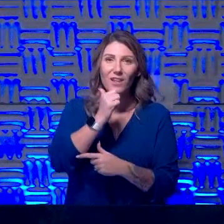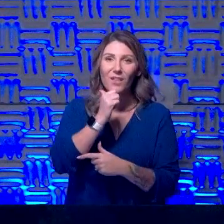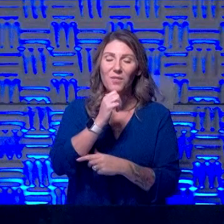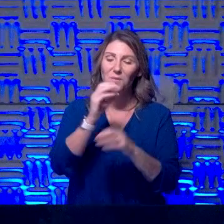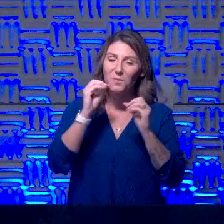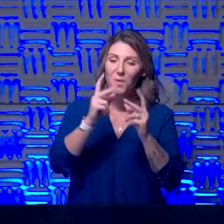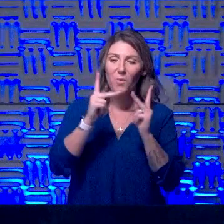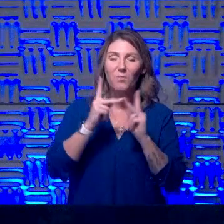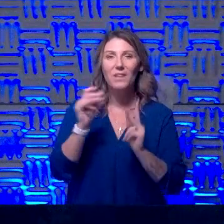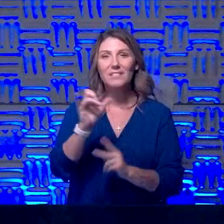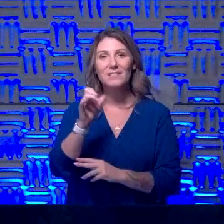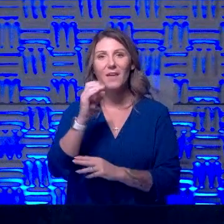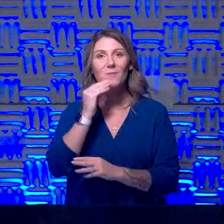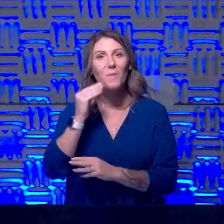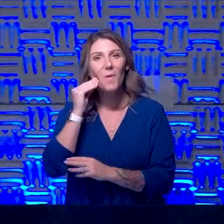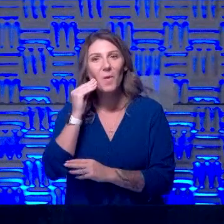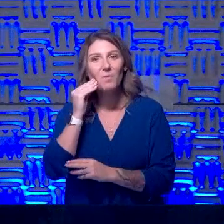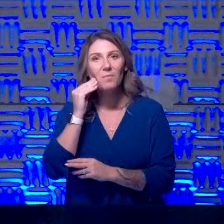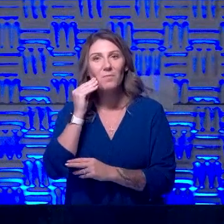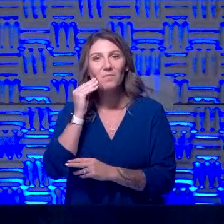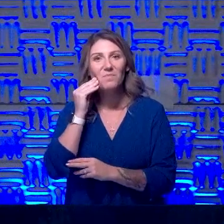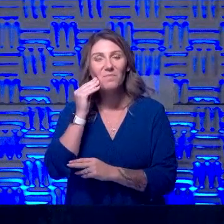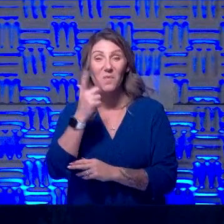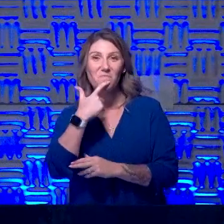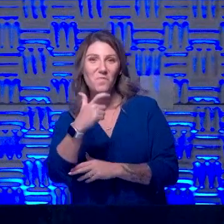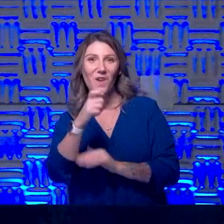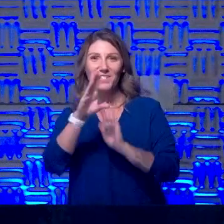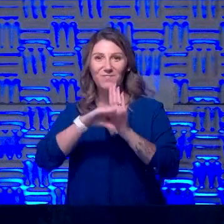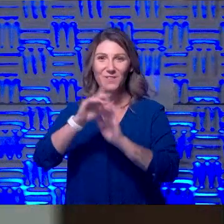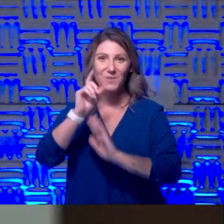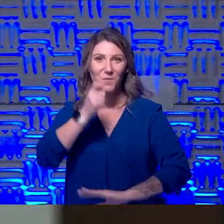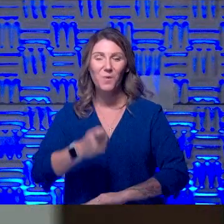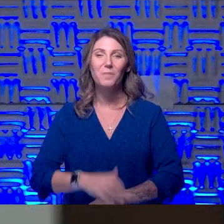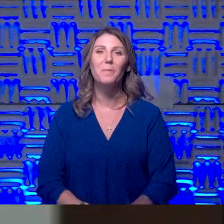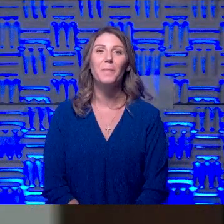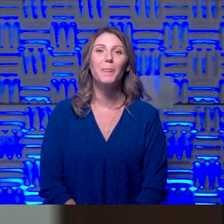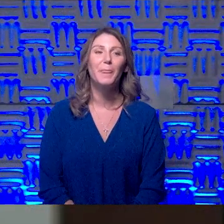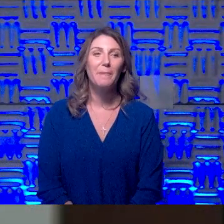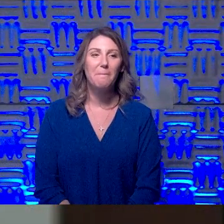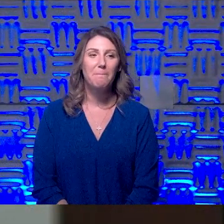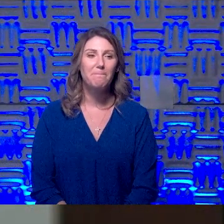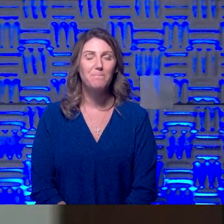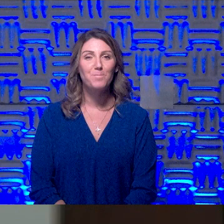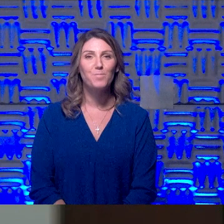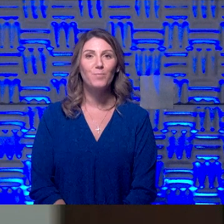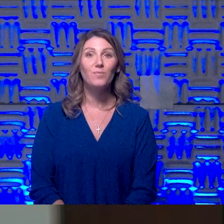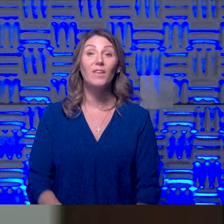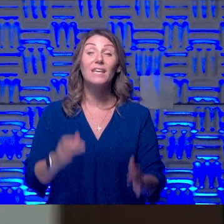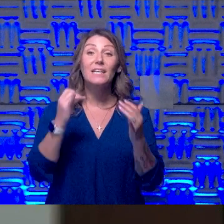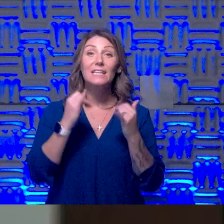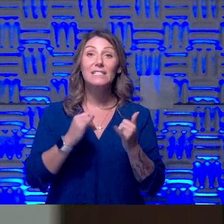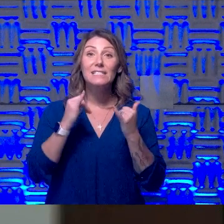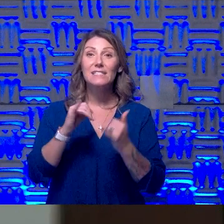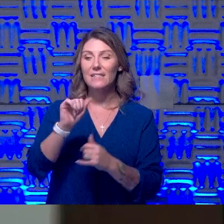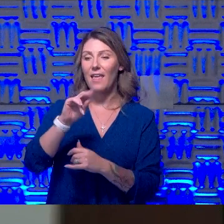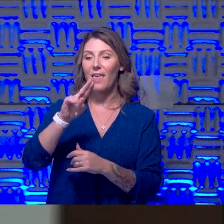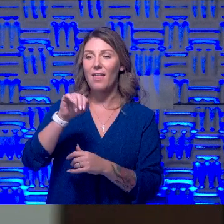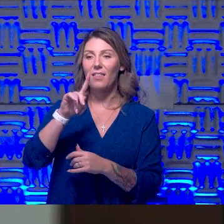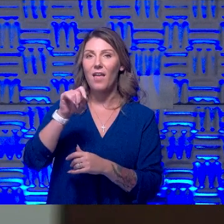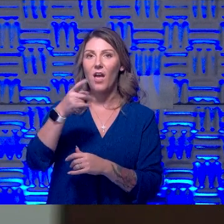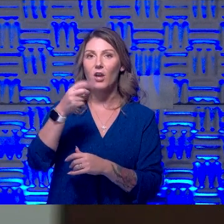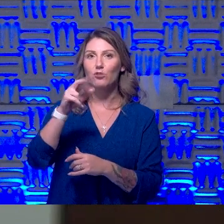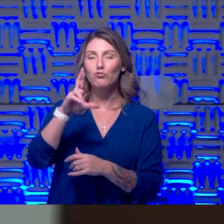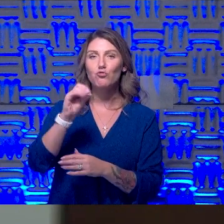just no place like home. Hang on for the video. It's pretty darn cool. We have today with us Alejandro